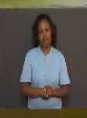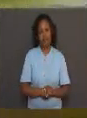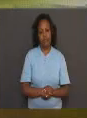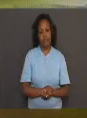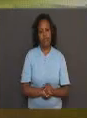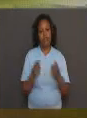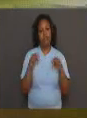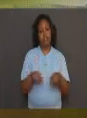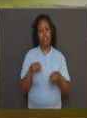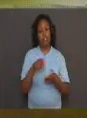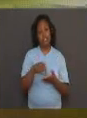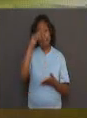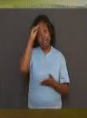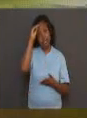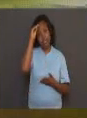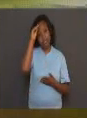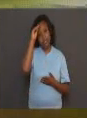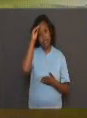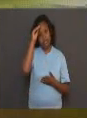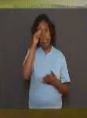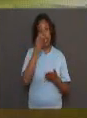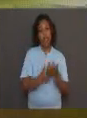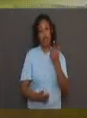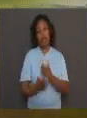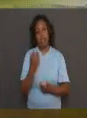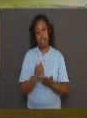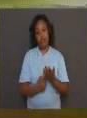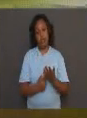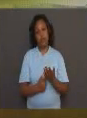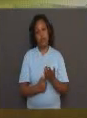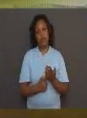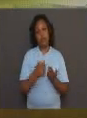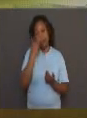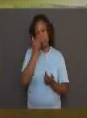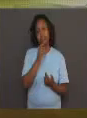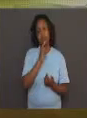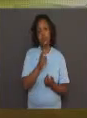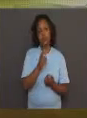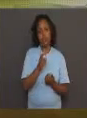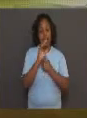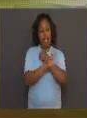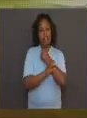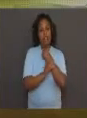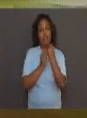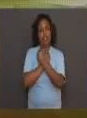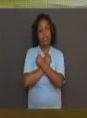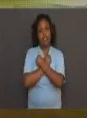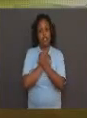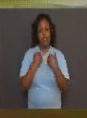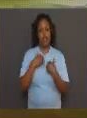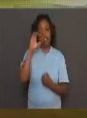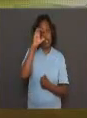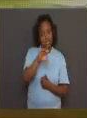In today's lesson, we will talk about why it is the duty of patriots to